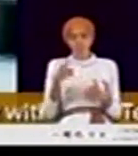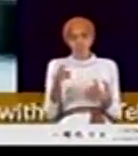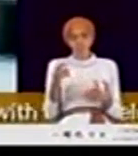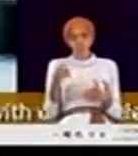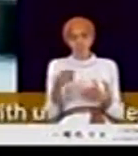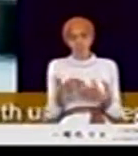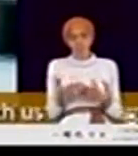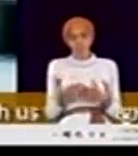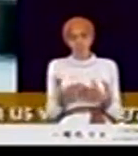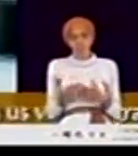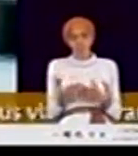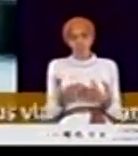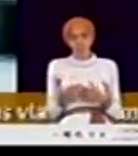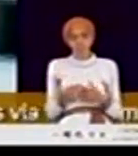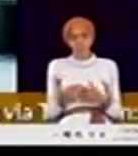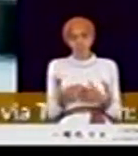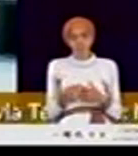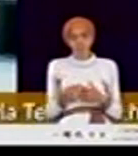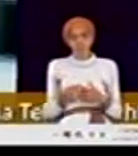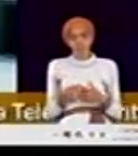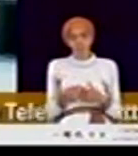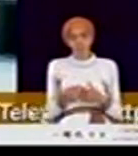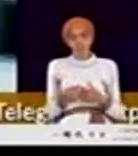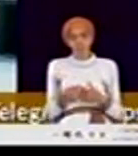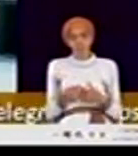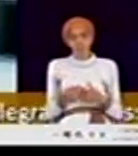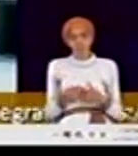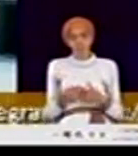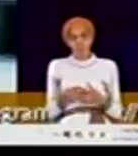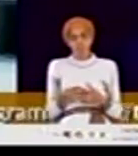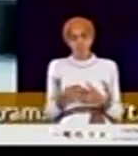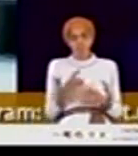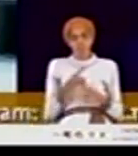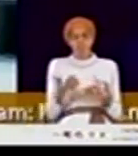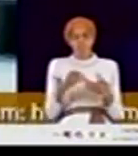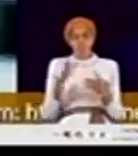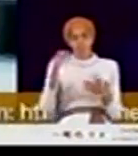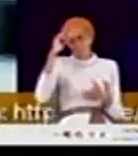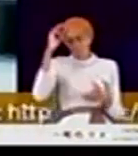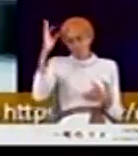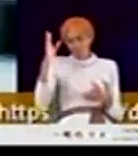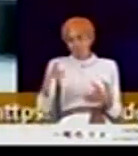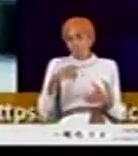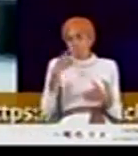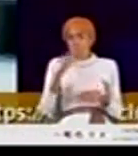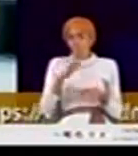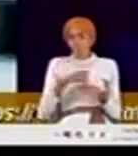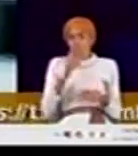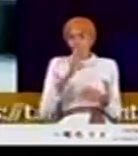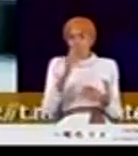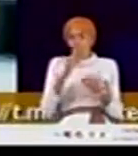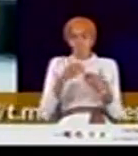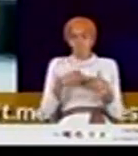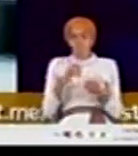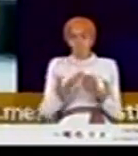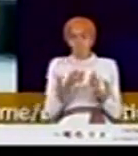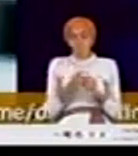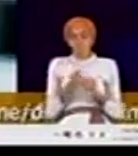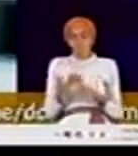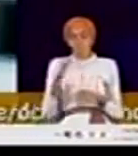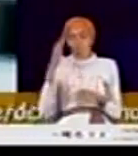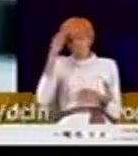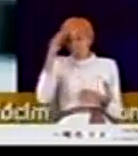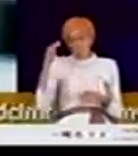whether I can touch belly, whether I can touch leg. From them, yeah, you are calling my hand to,